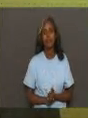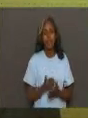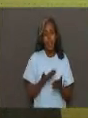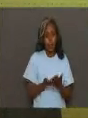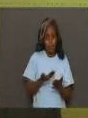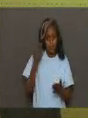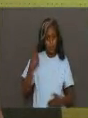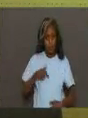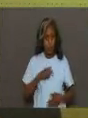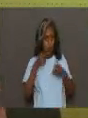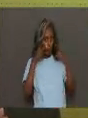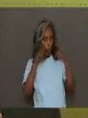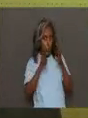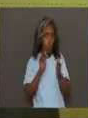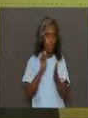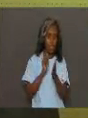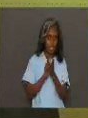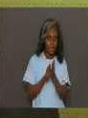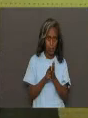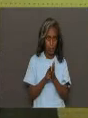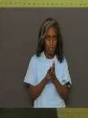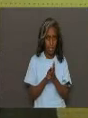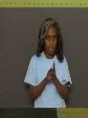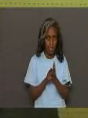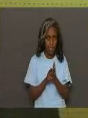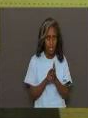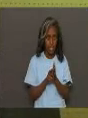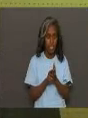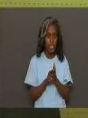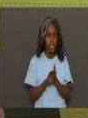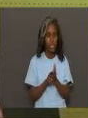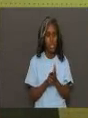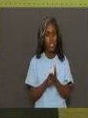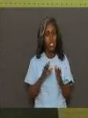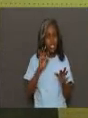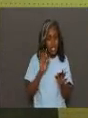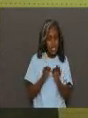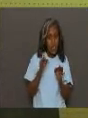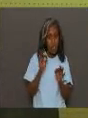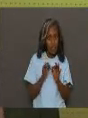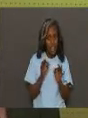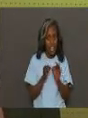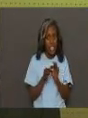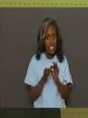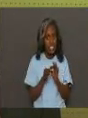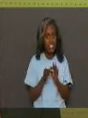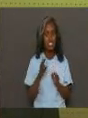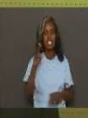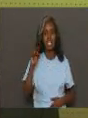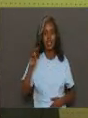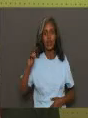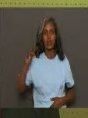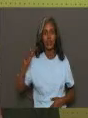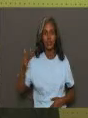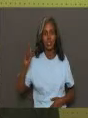Before we look at an example, let us define the